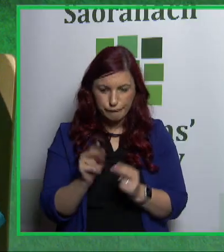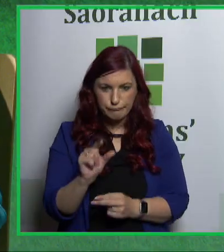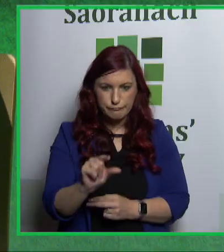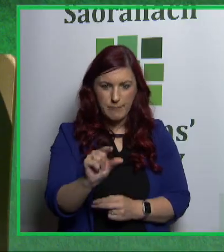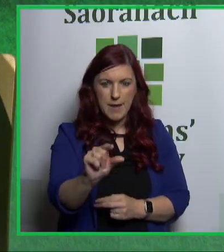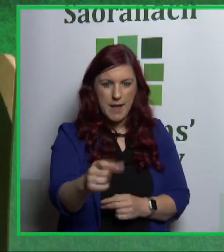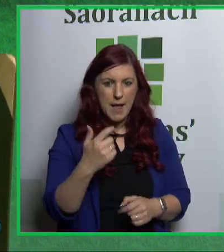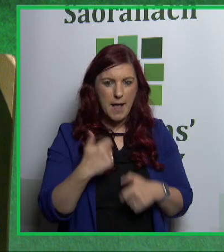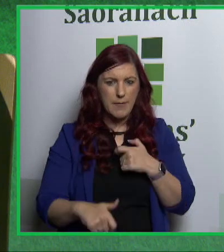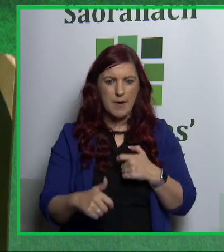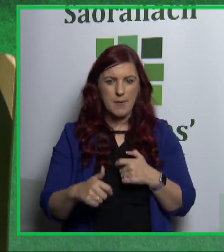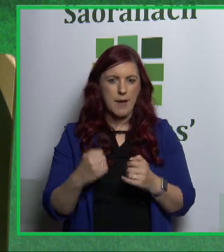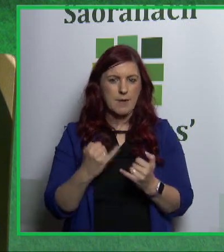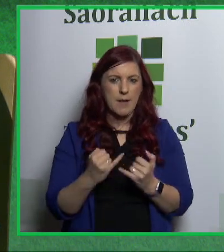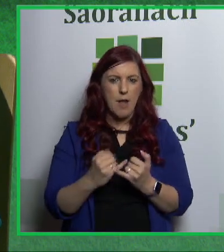few weeks,